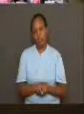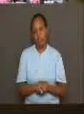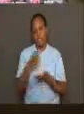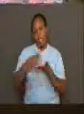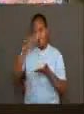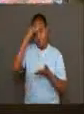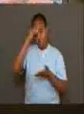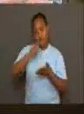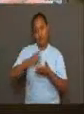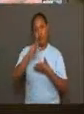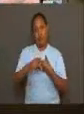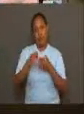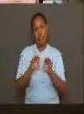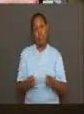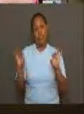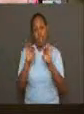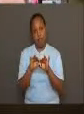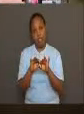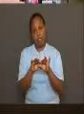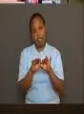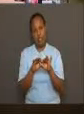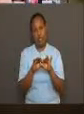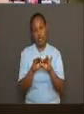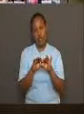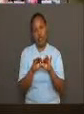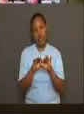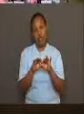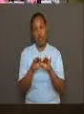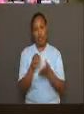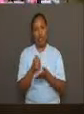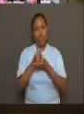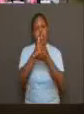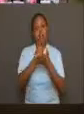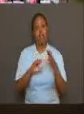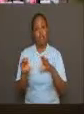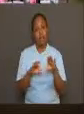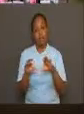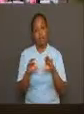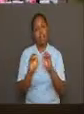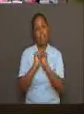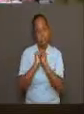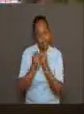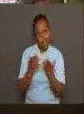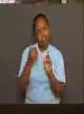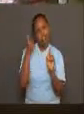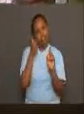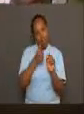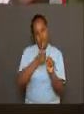Education programs need to be put in place to help people to learn how to protect